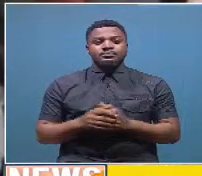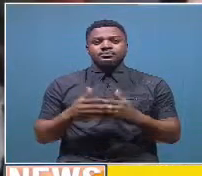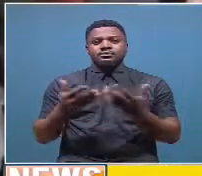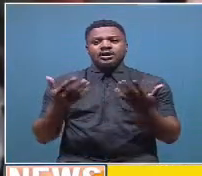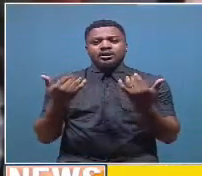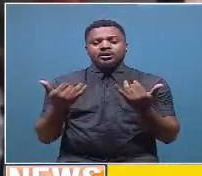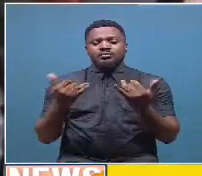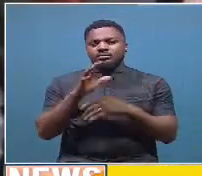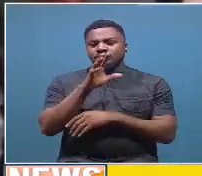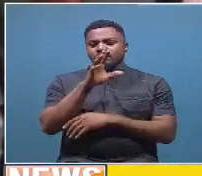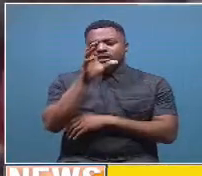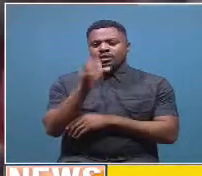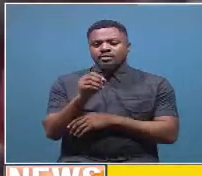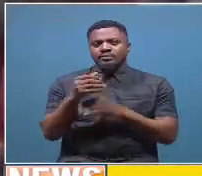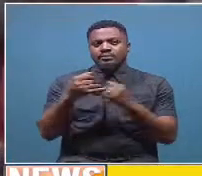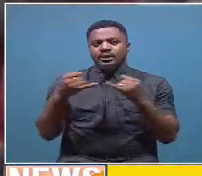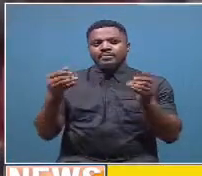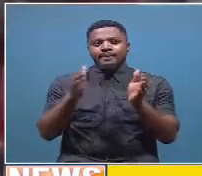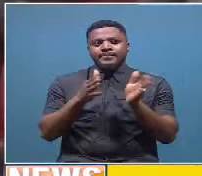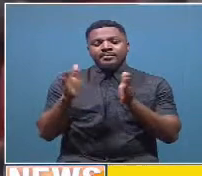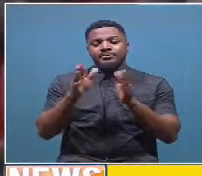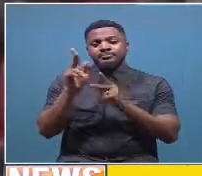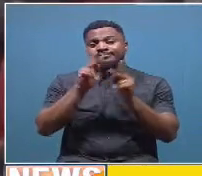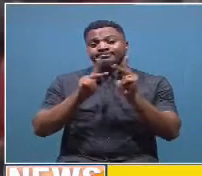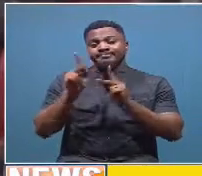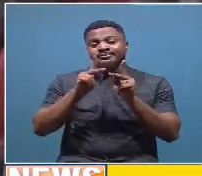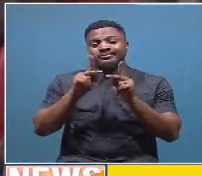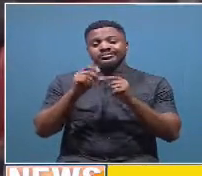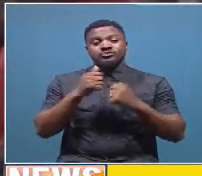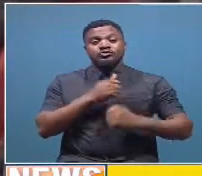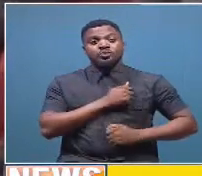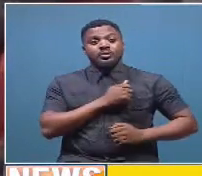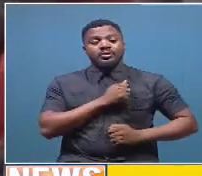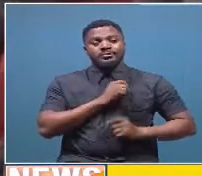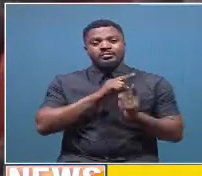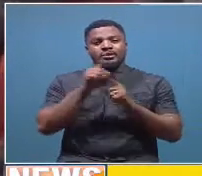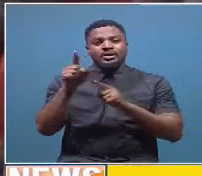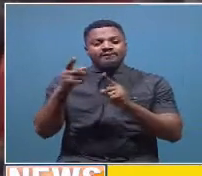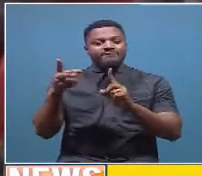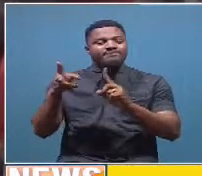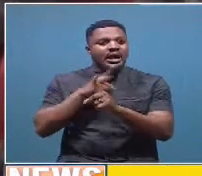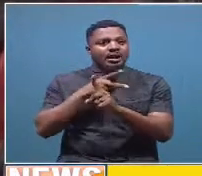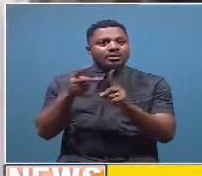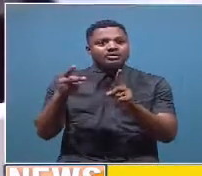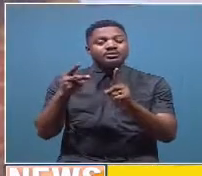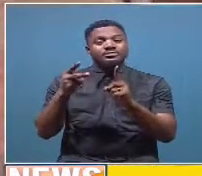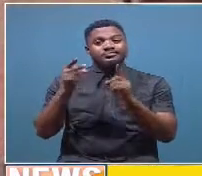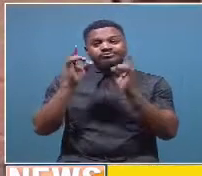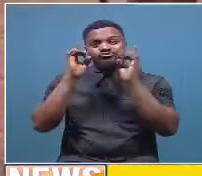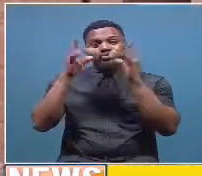Exercise African Lion preparing troops to deal with threats of violent extremism.